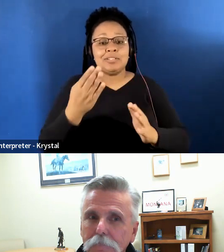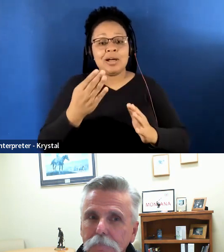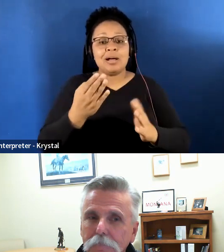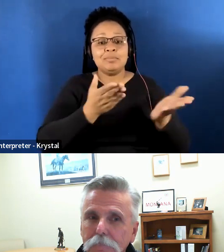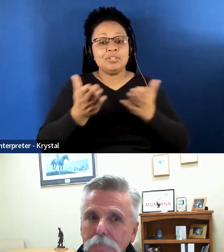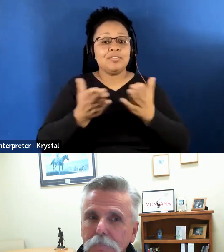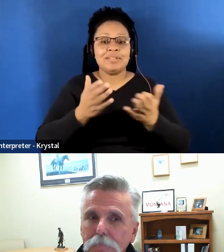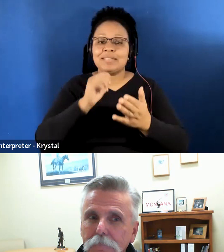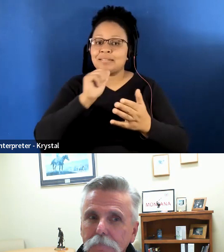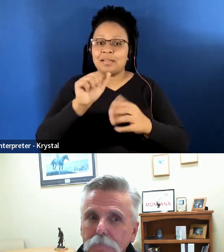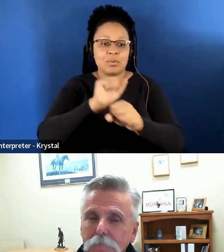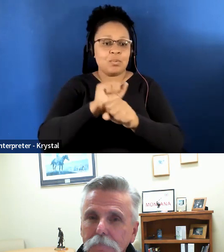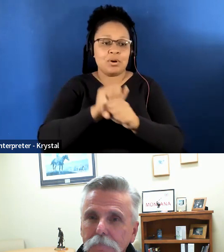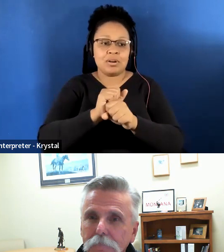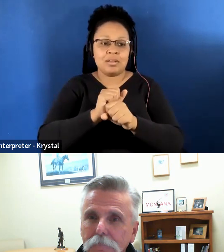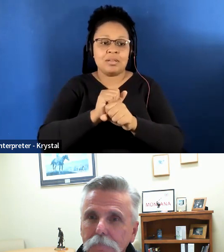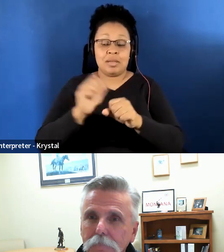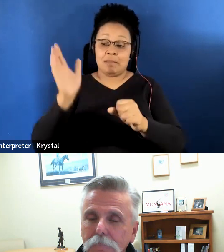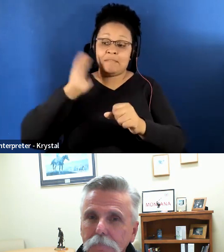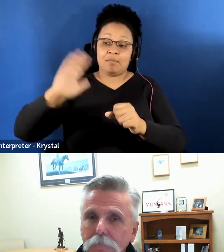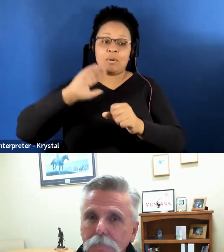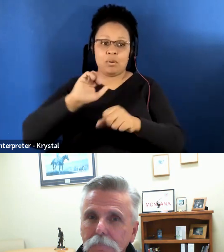as effective as it used to be.